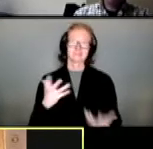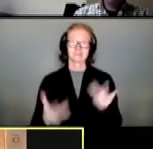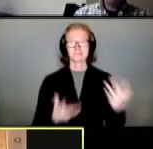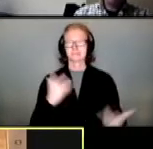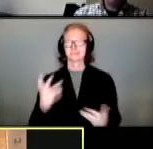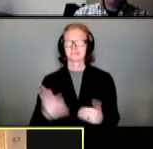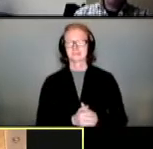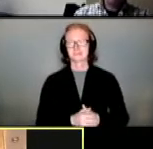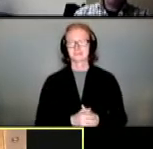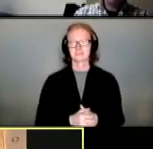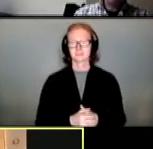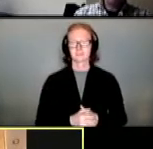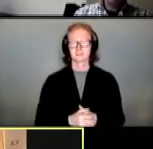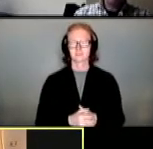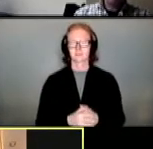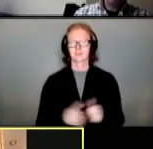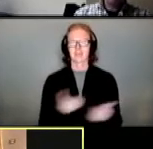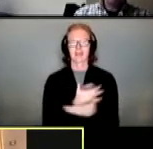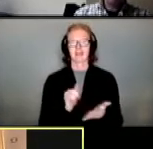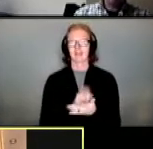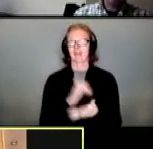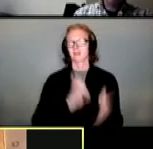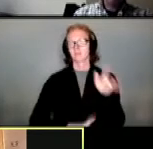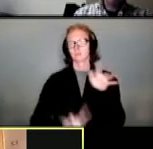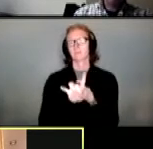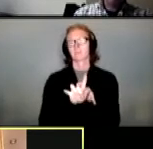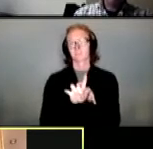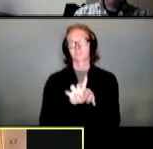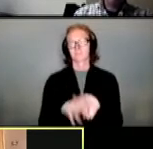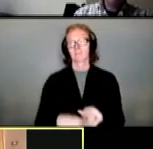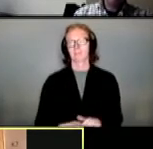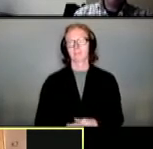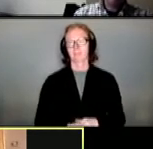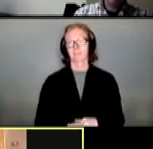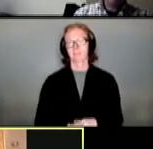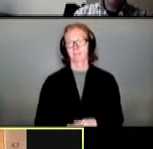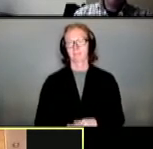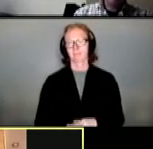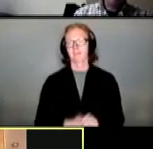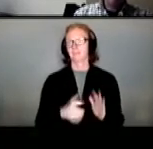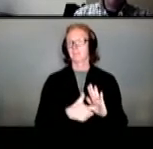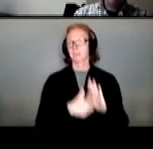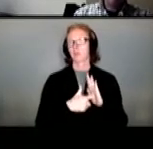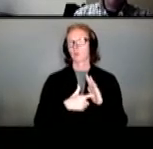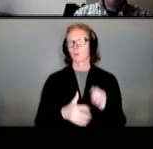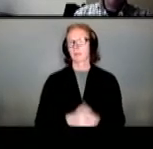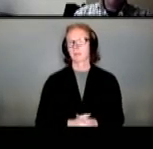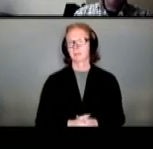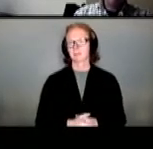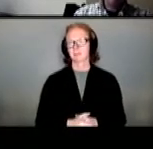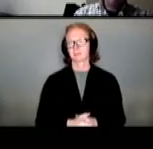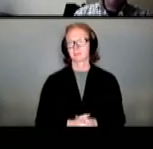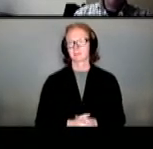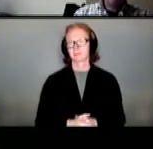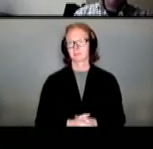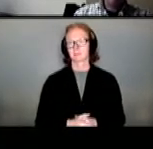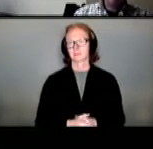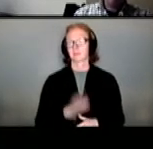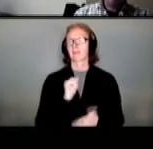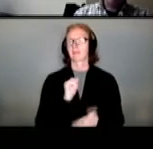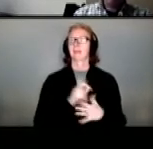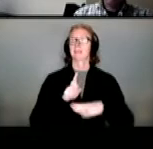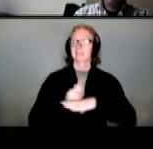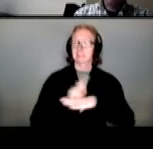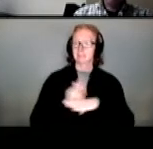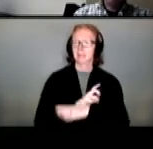The things that have definitely been found to be mandatory subject to bargaining have to do with, like,